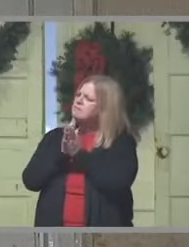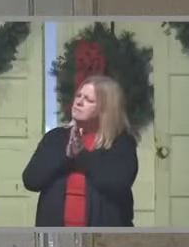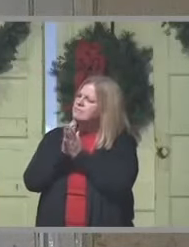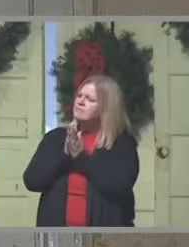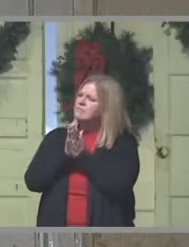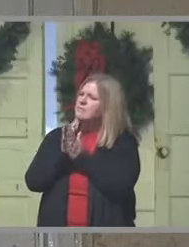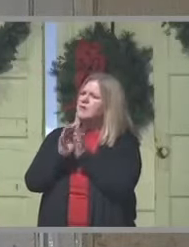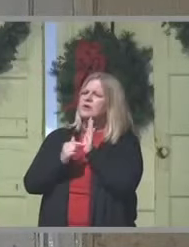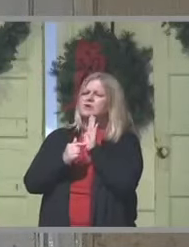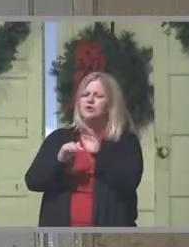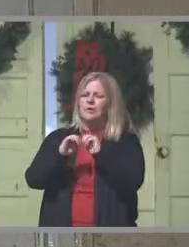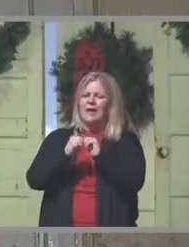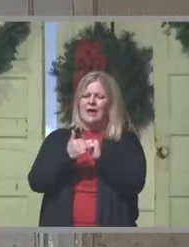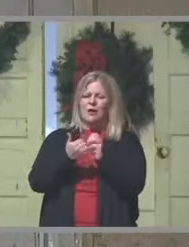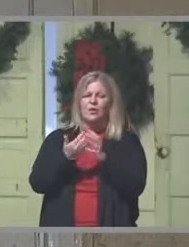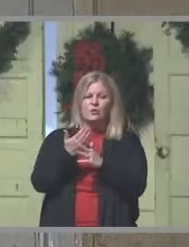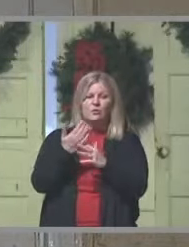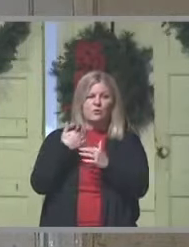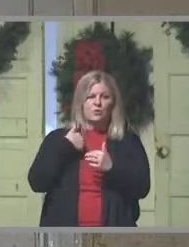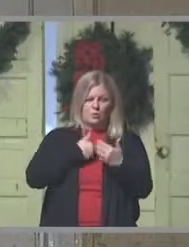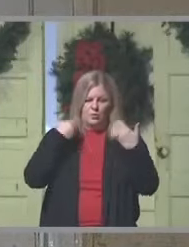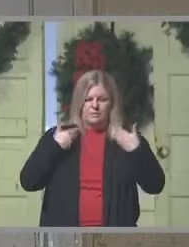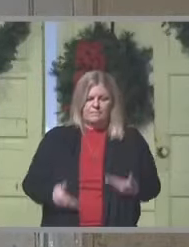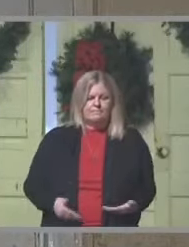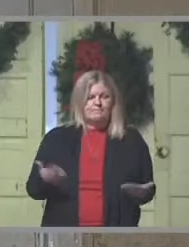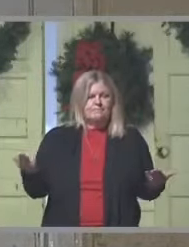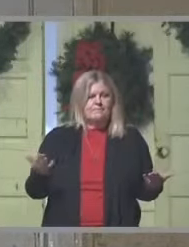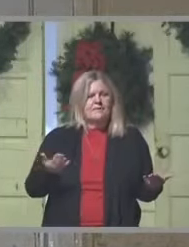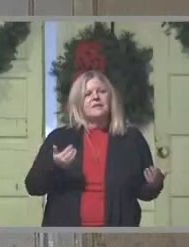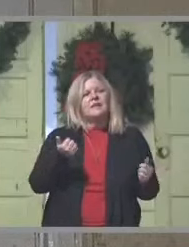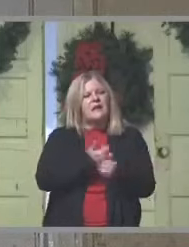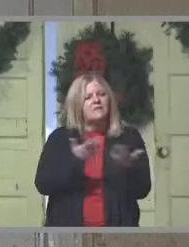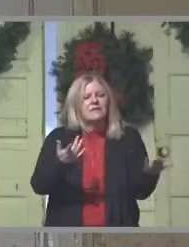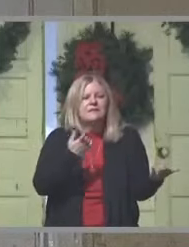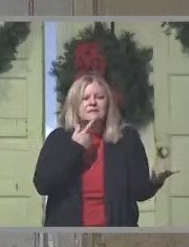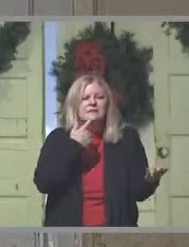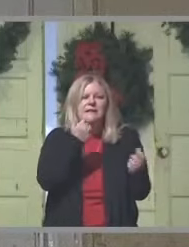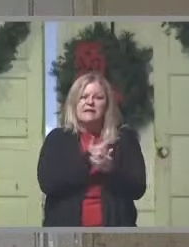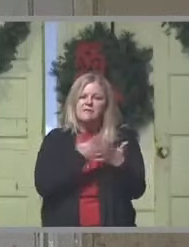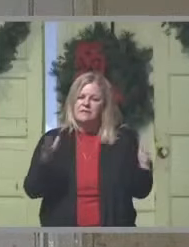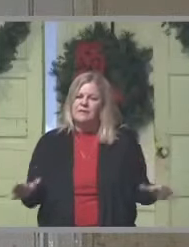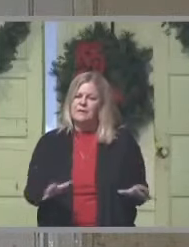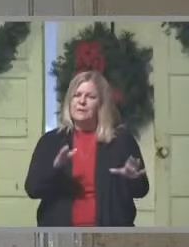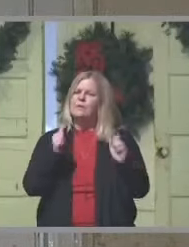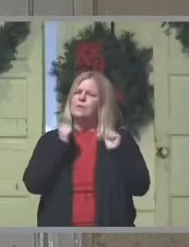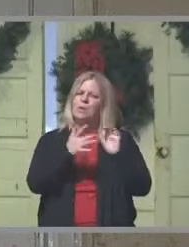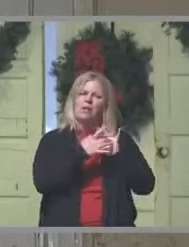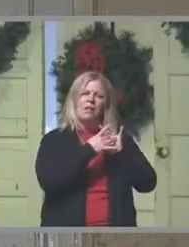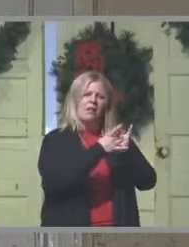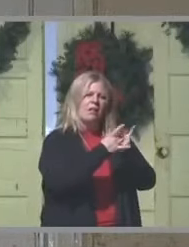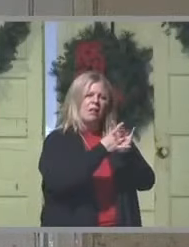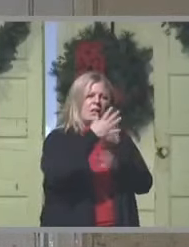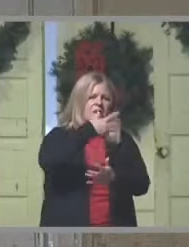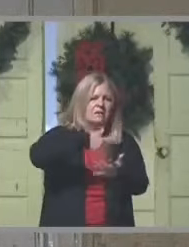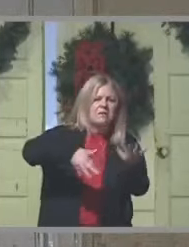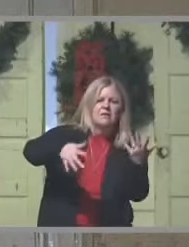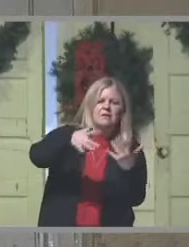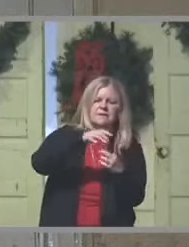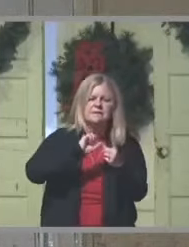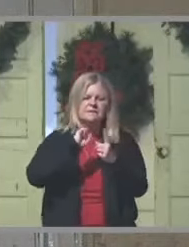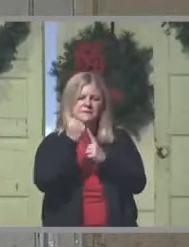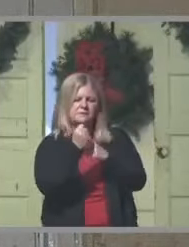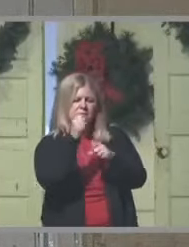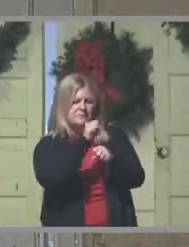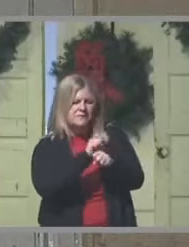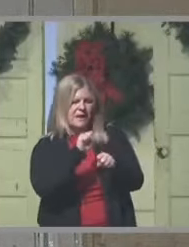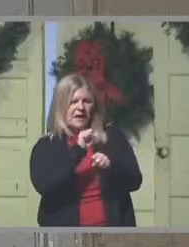expressed through all that we are, all that we say and do, in every relationship, circumstance, and